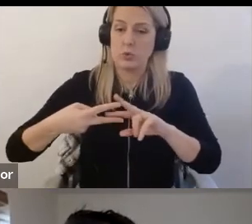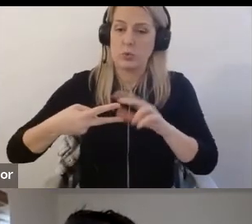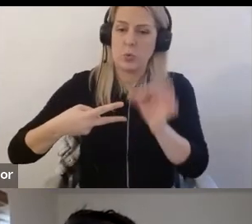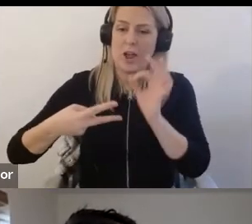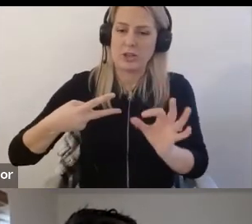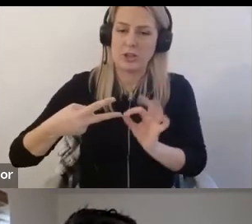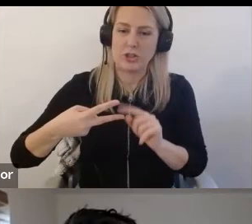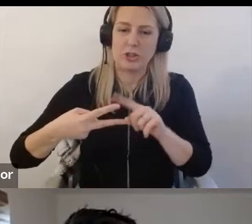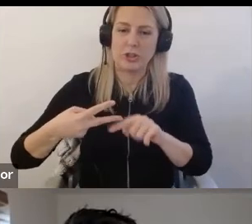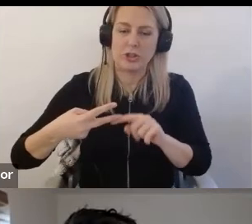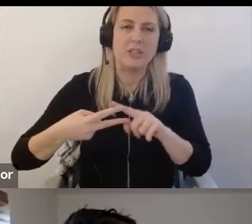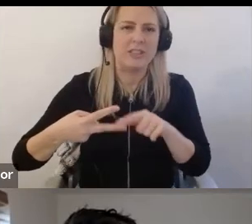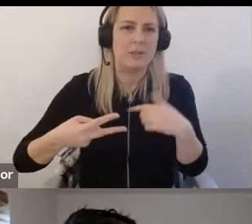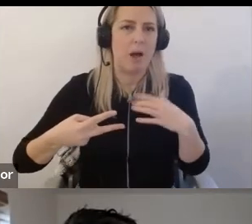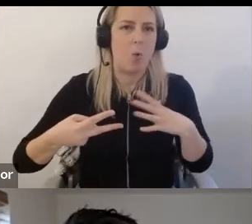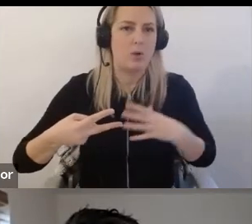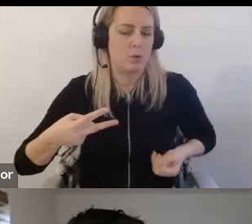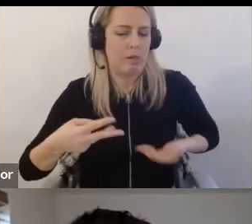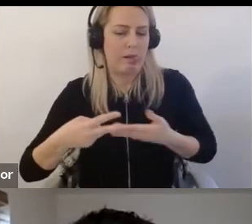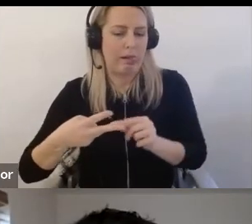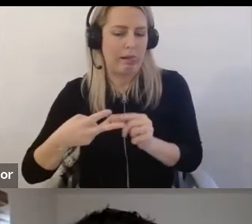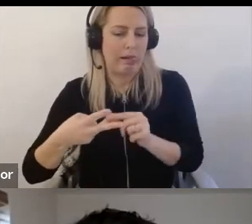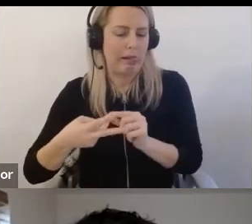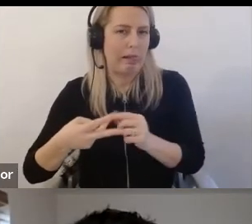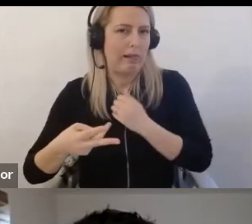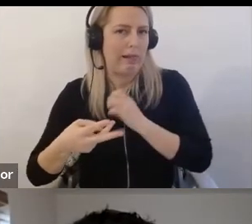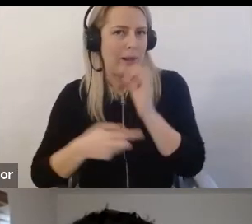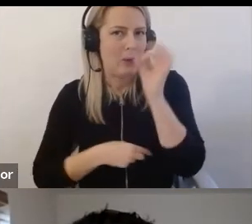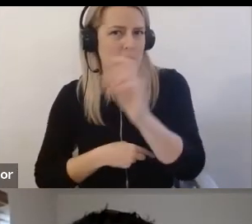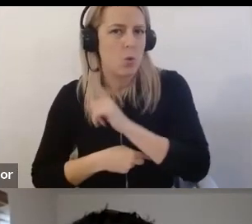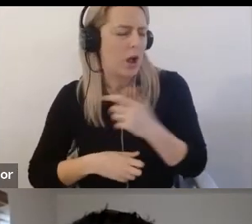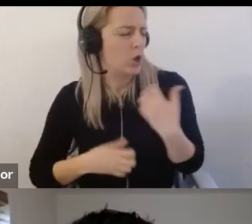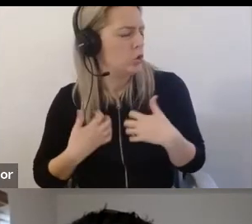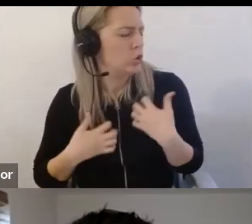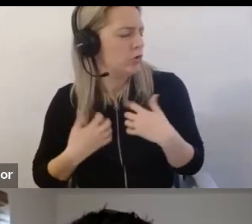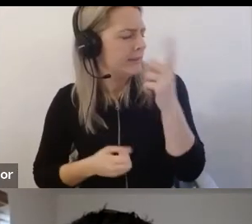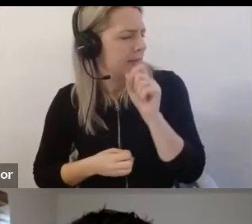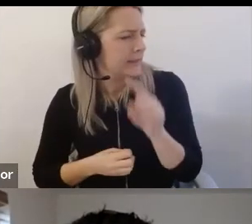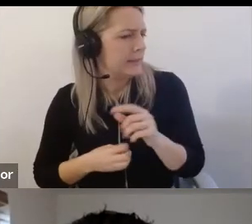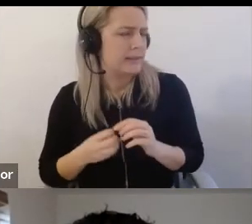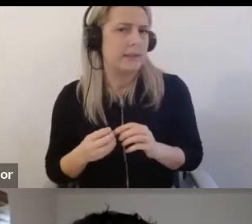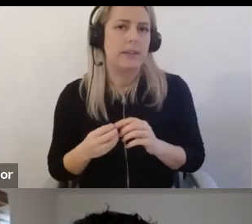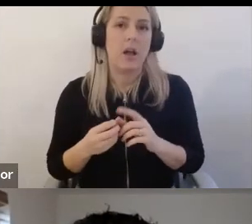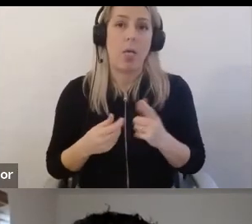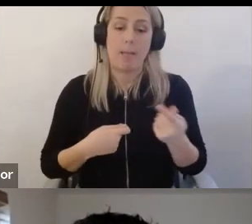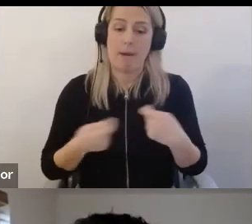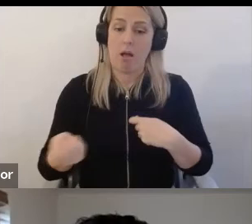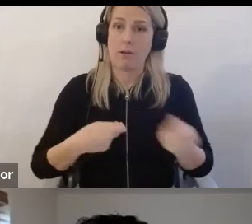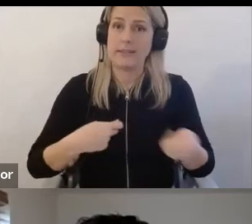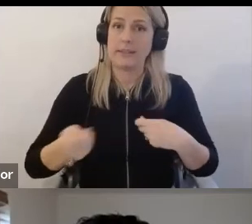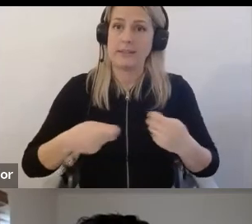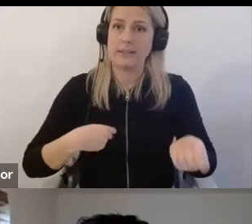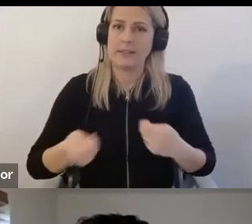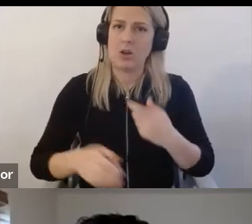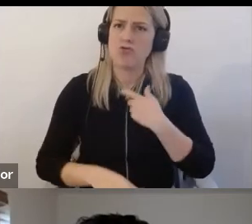want to ask this question to the panel just through curiosity myself. In sort of what role does the market play